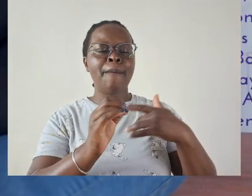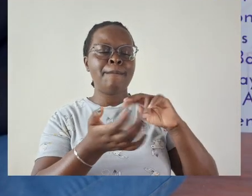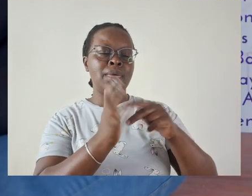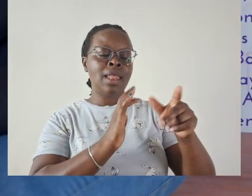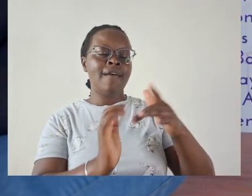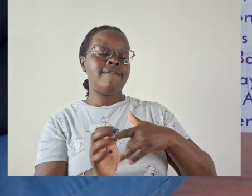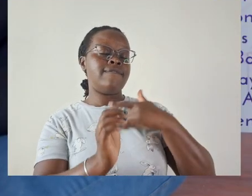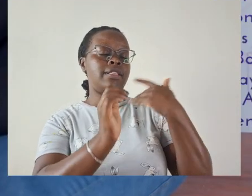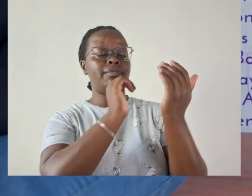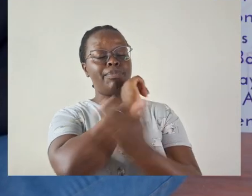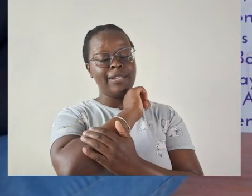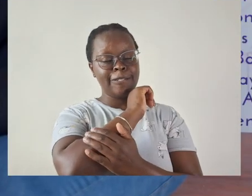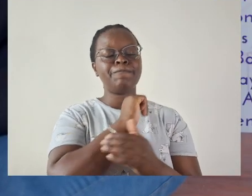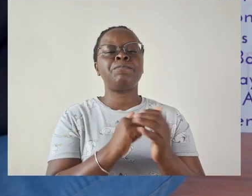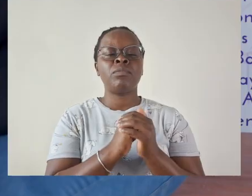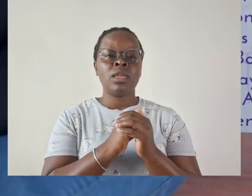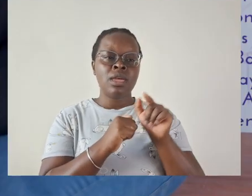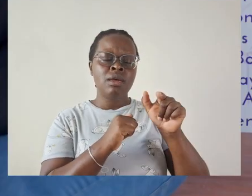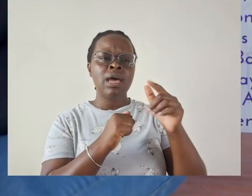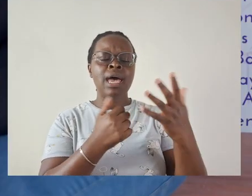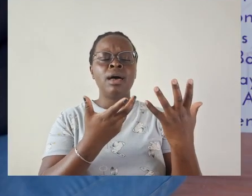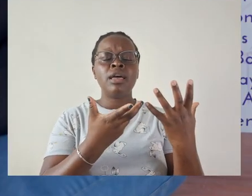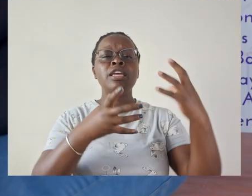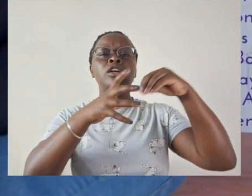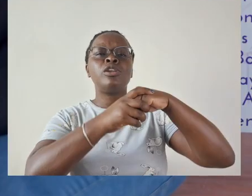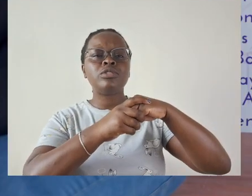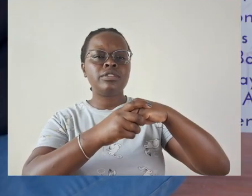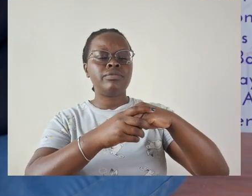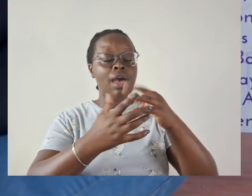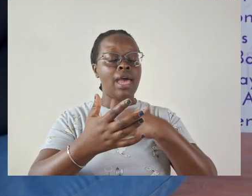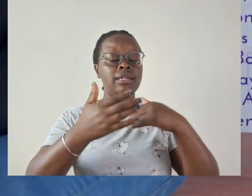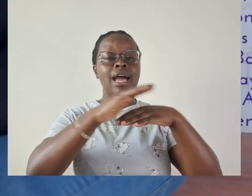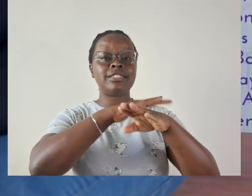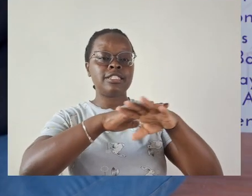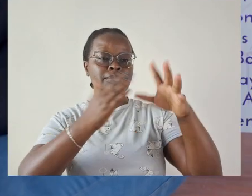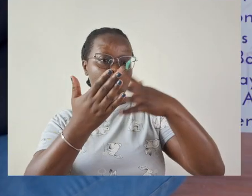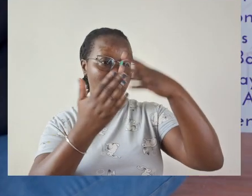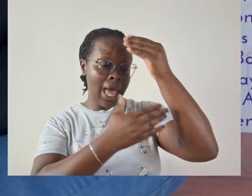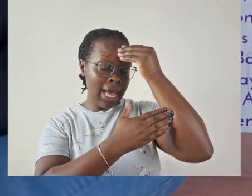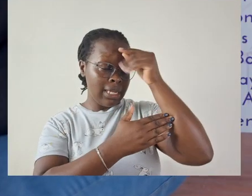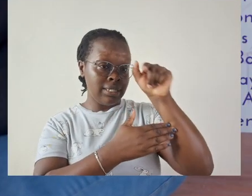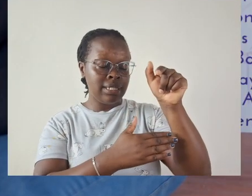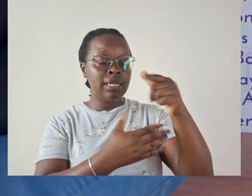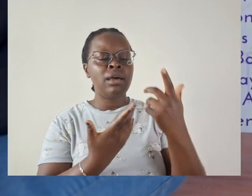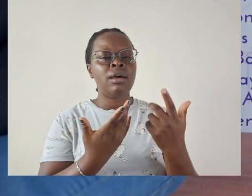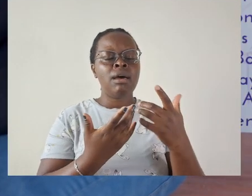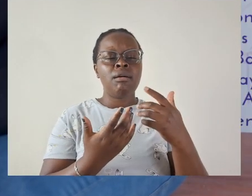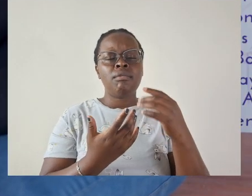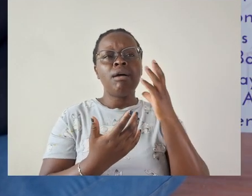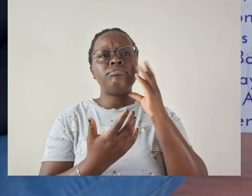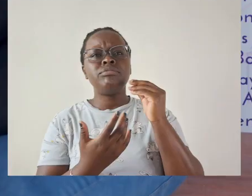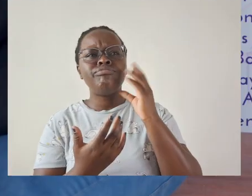feel bad. Yeah. And through inclusive and accessible learning, we're able to make sure that they also get to enjoy digital